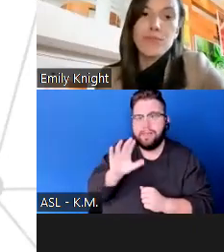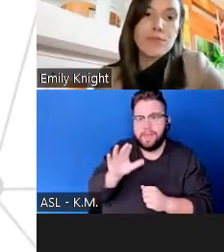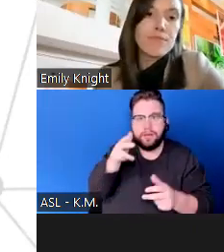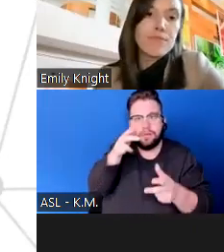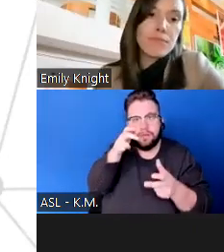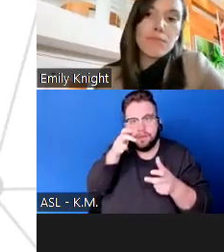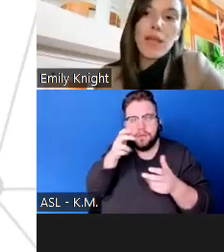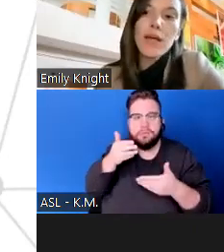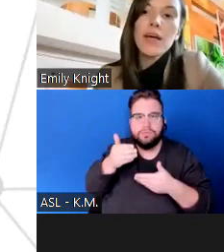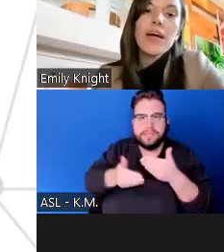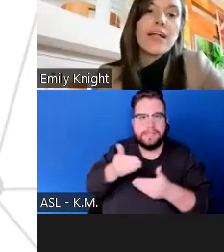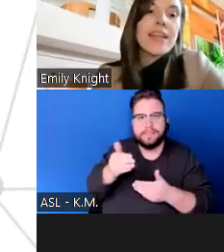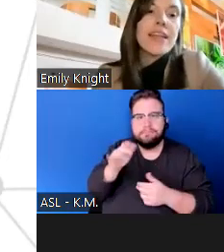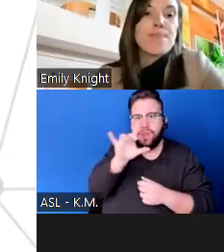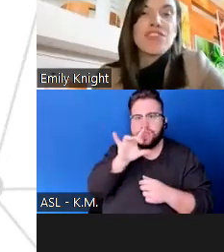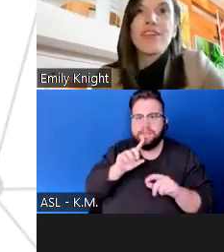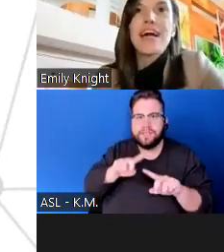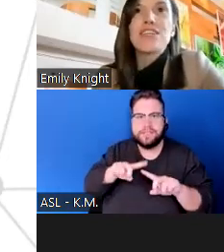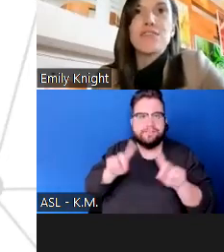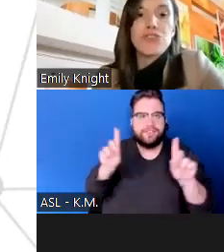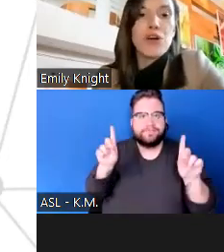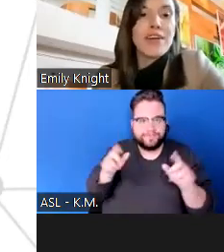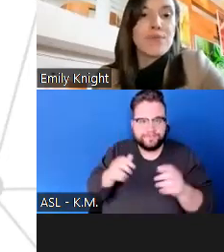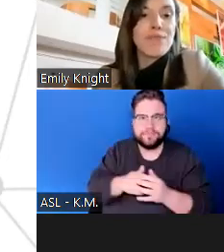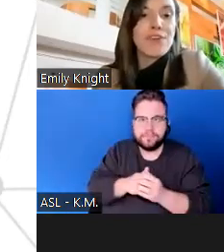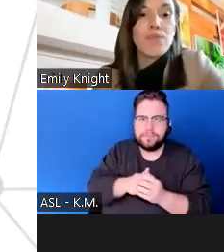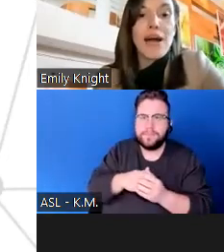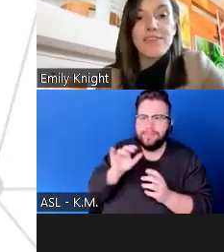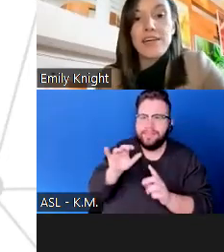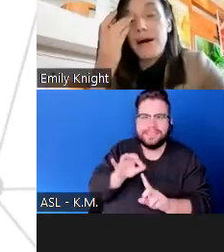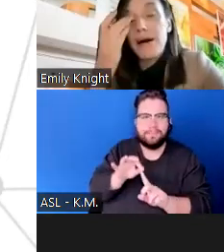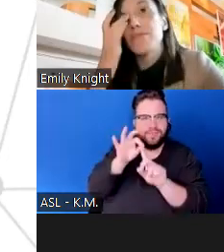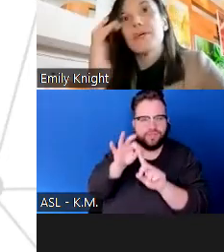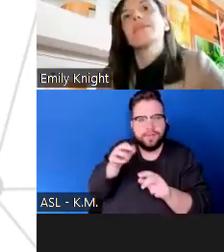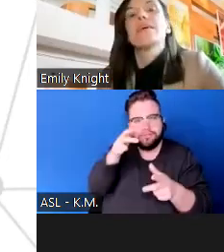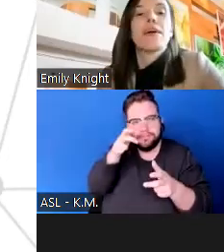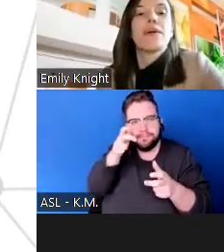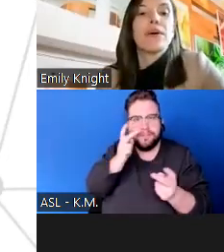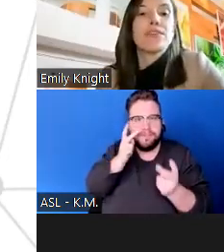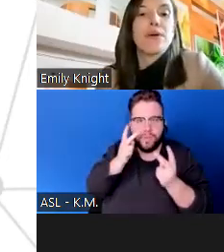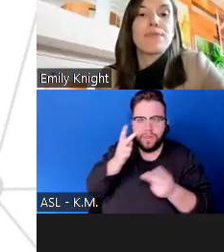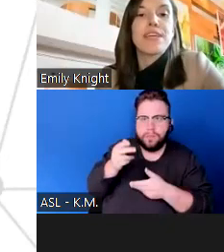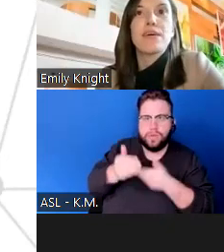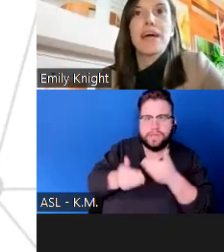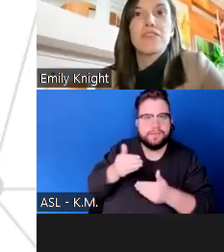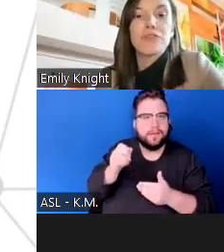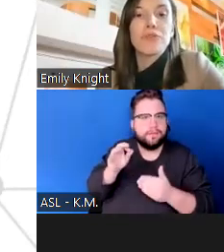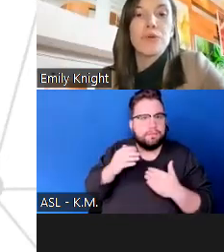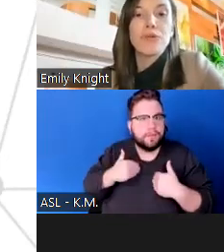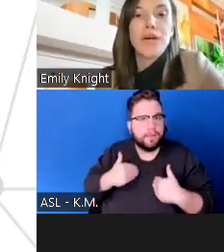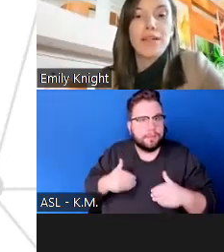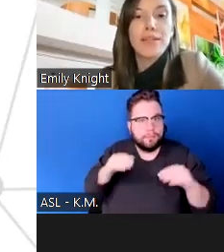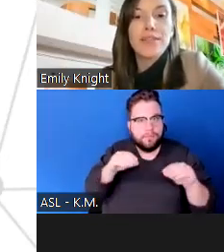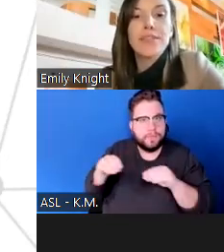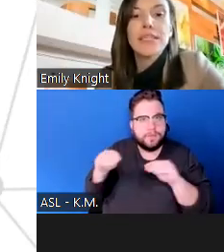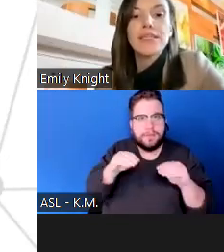two groups. That specialized visual processing of body movement that was represented by those cool